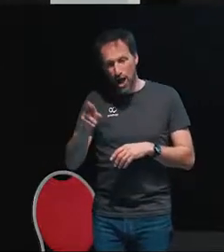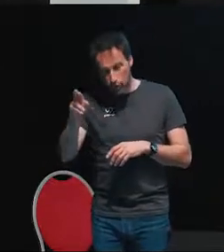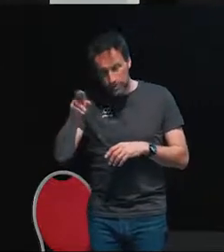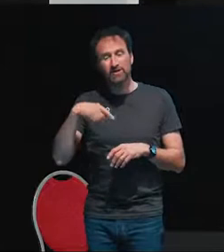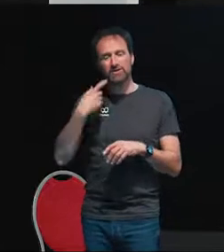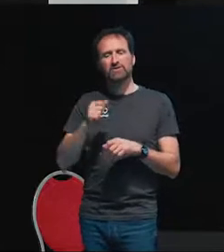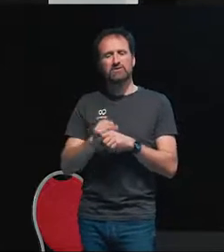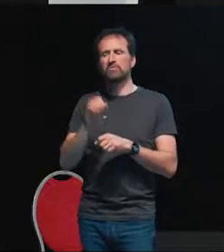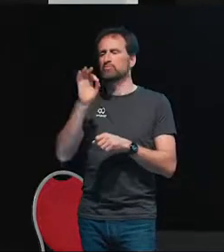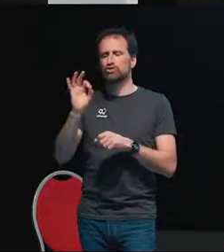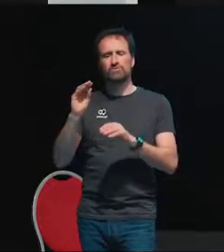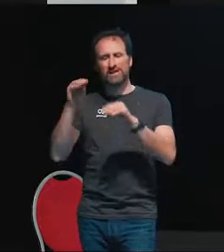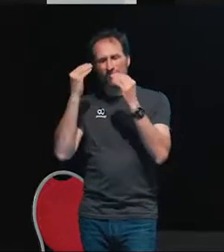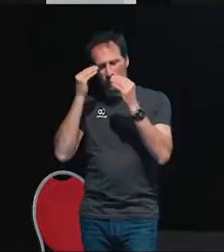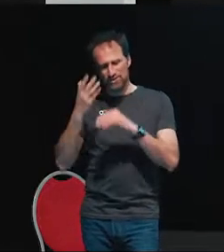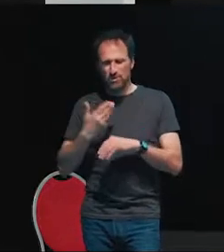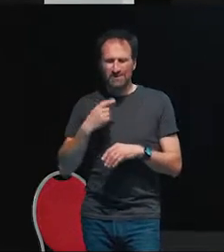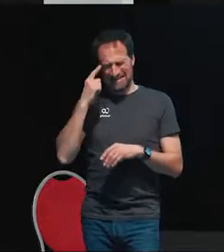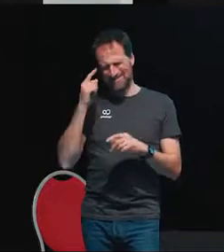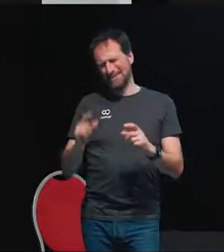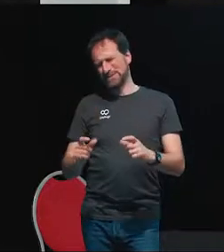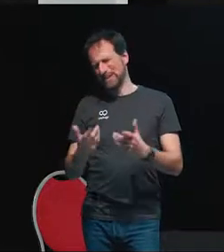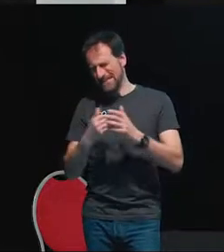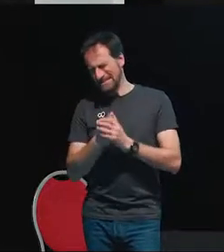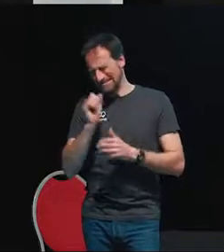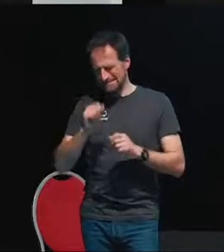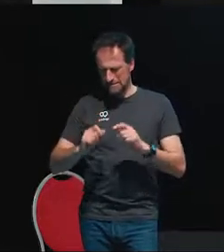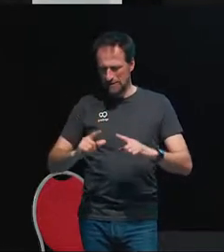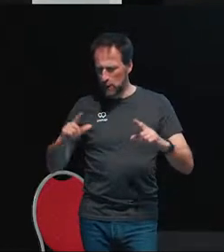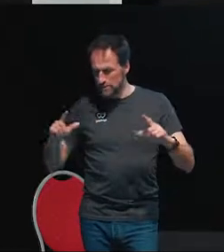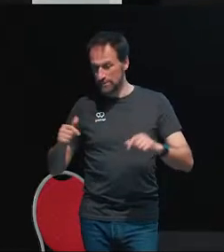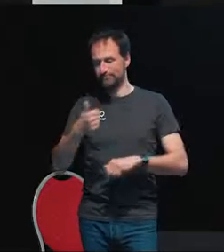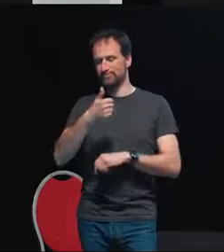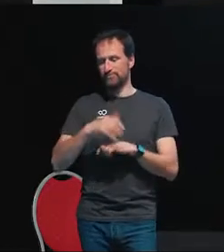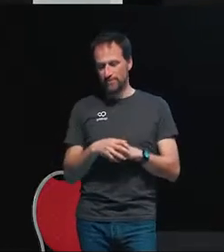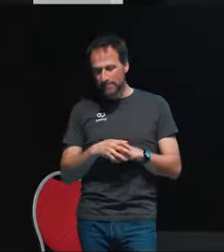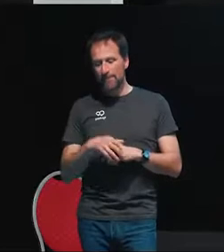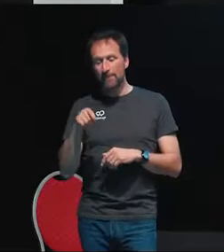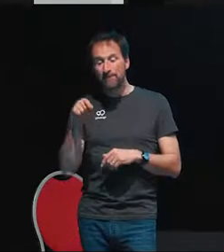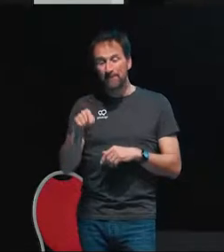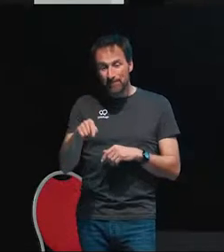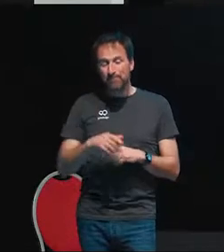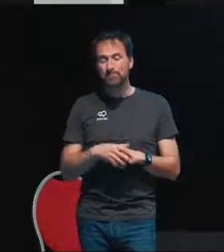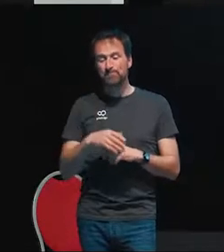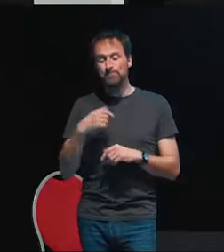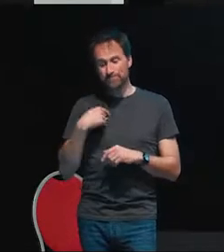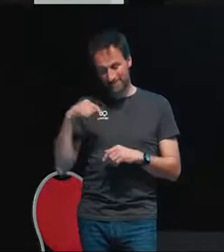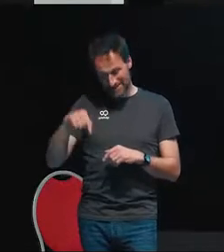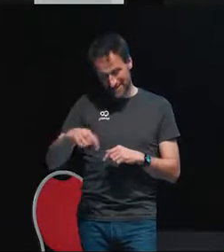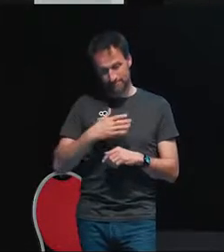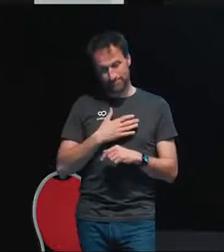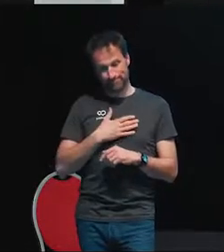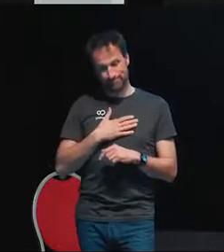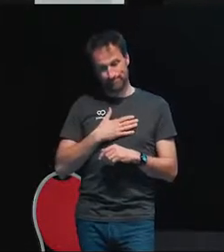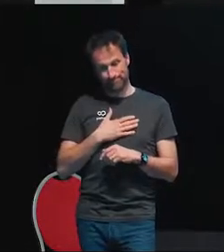some information I know this is so tiny does it get bigger it does I'm here yeah so so I'm here in my